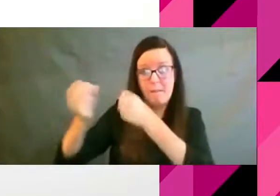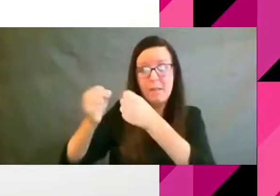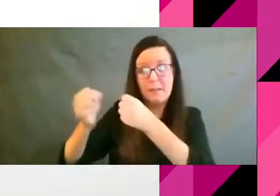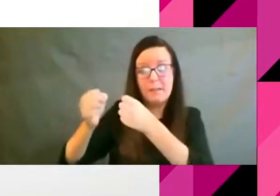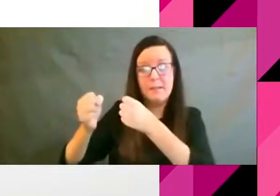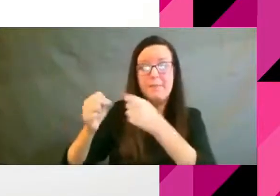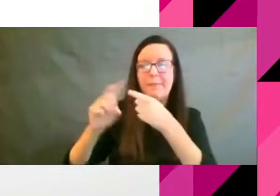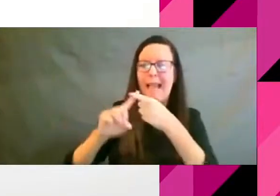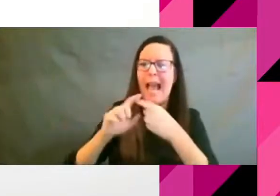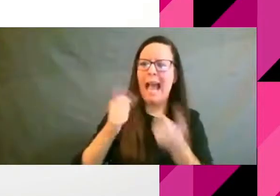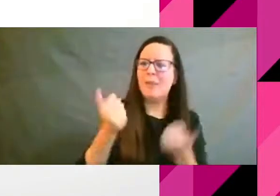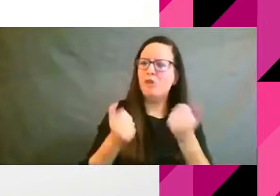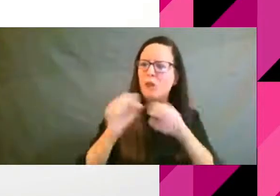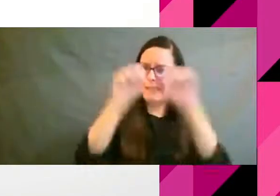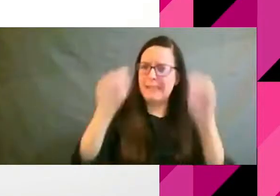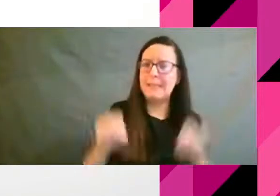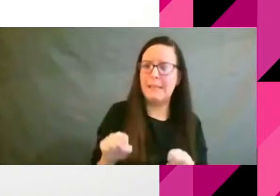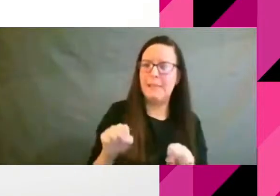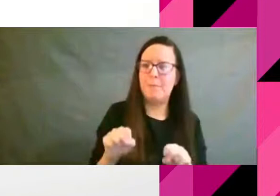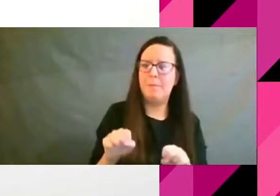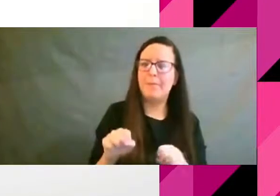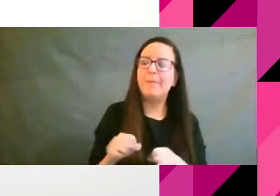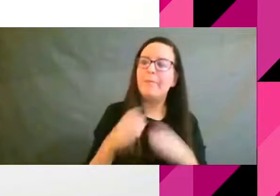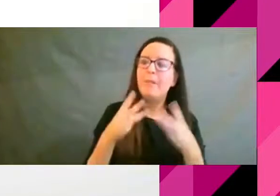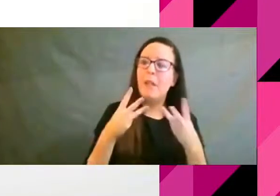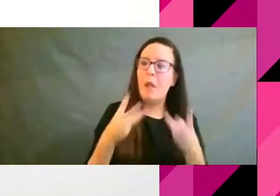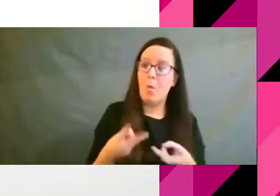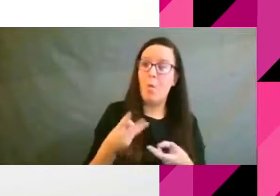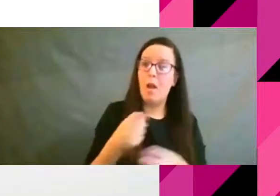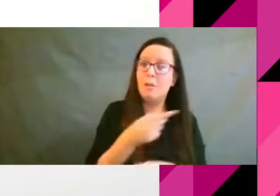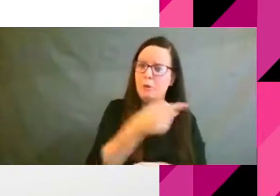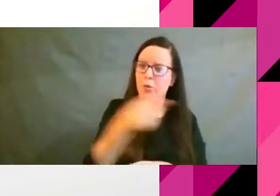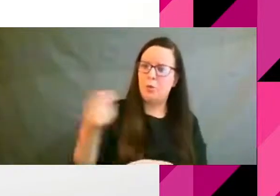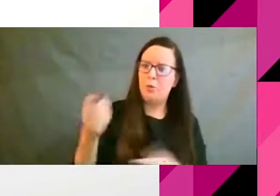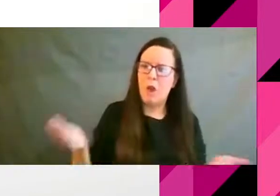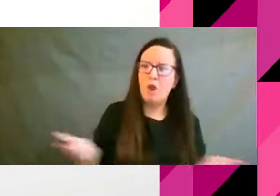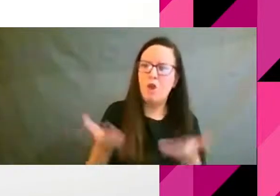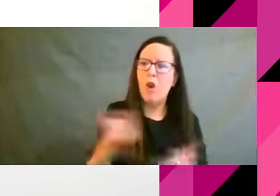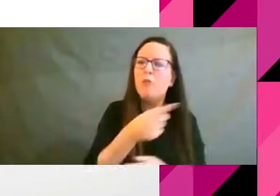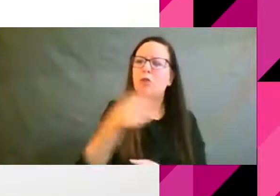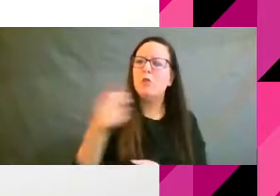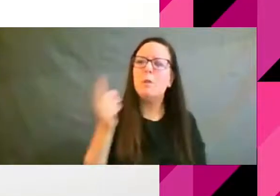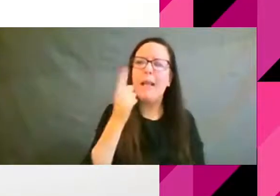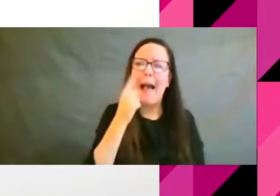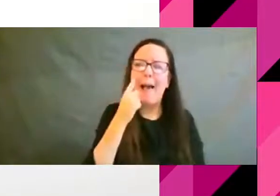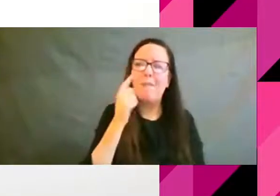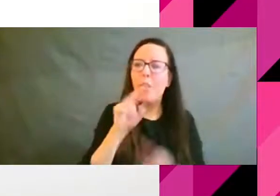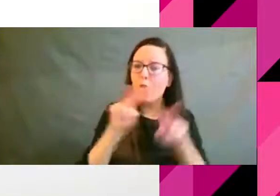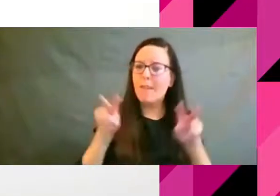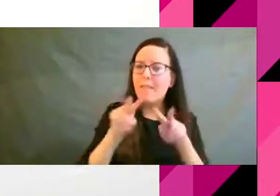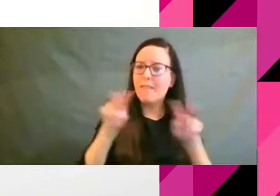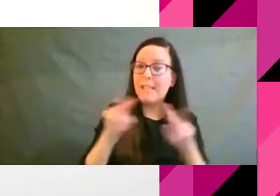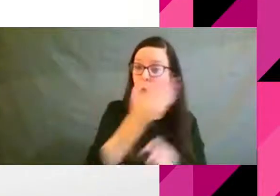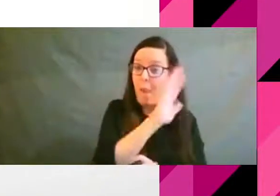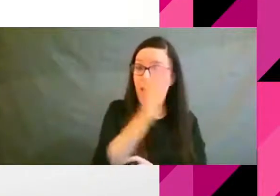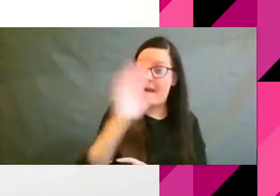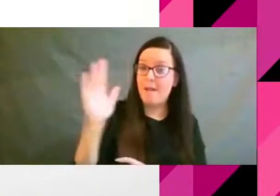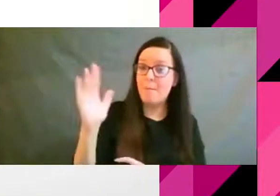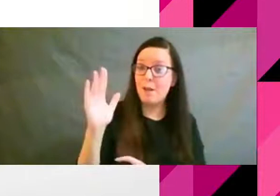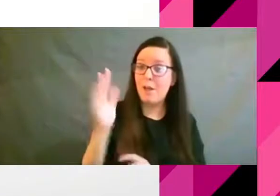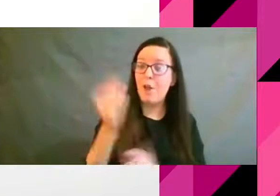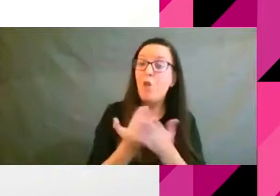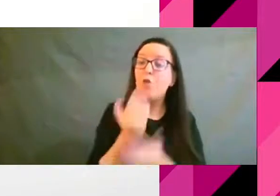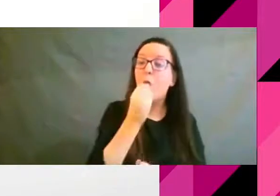also like to echo Helen's words and encourage you to take the opportunity to view the video library over lunch, and all